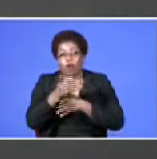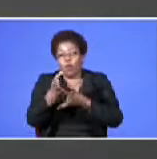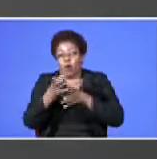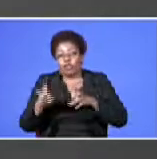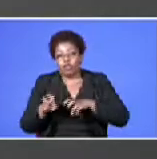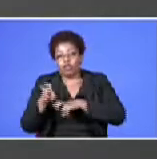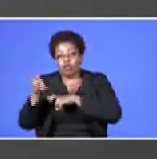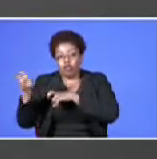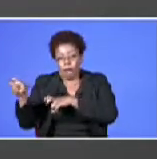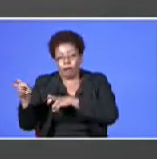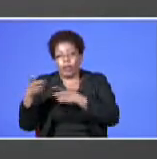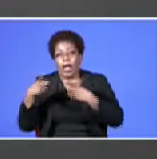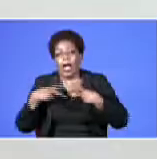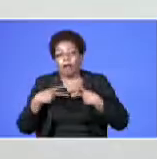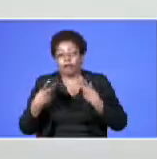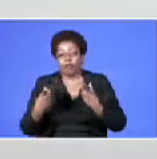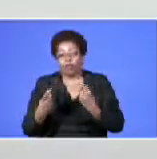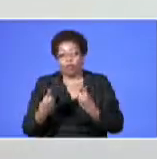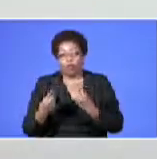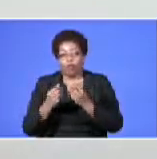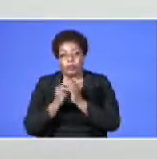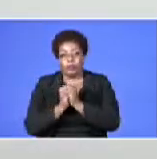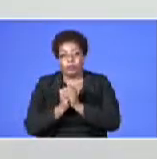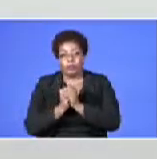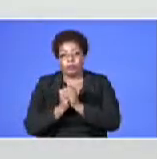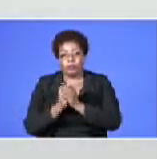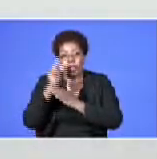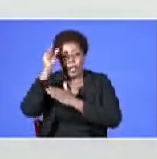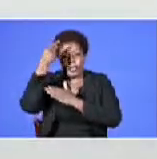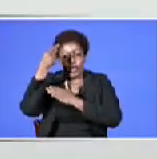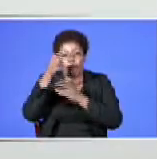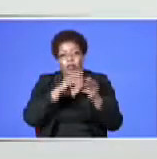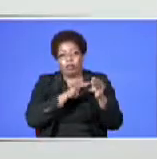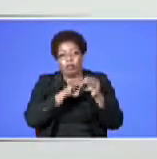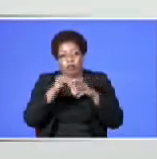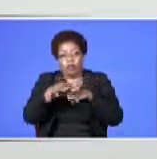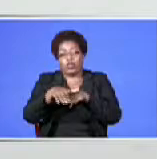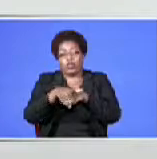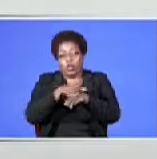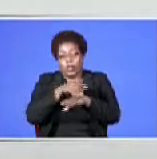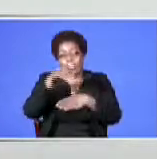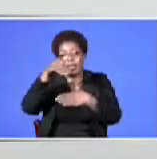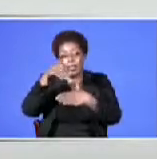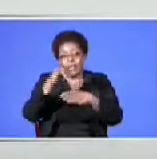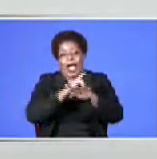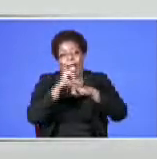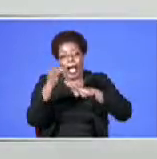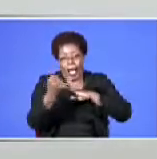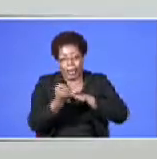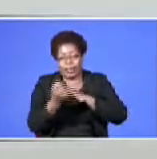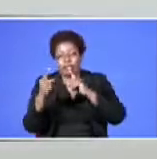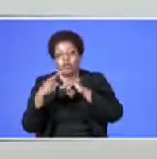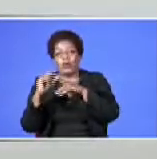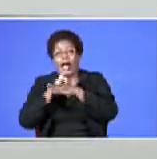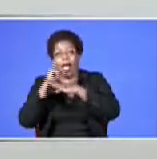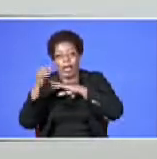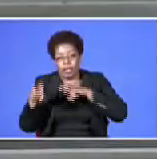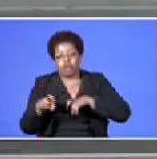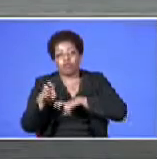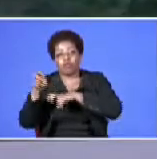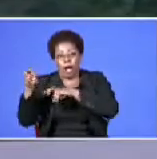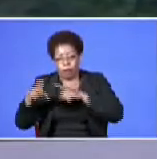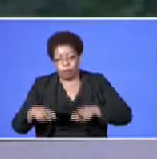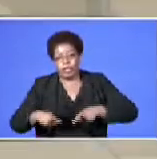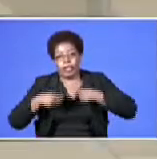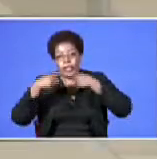will have to undergo. As government moves to slowly resume inter-island travel, first consideration is being given to those on